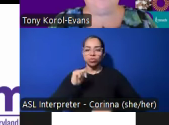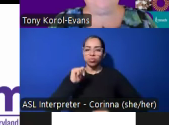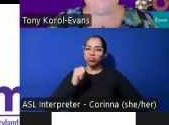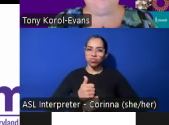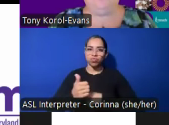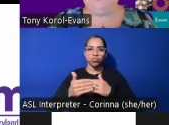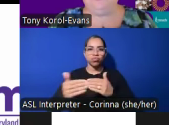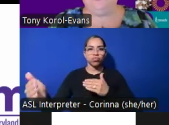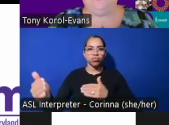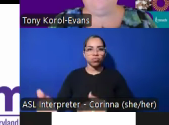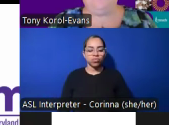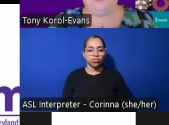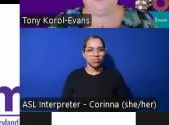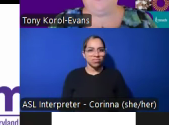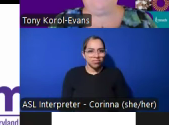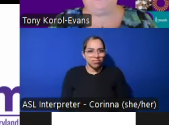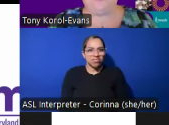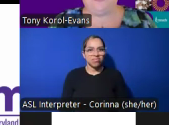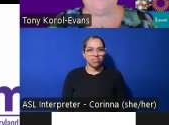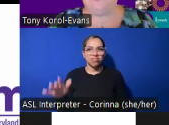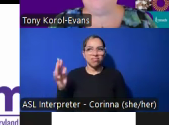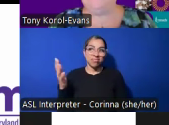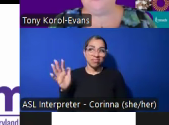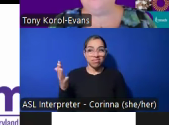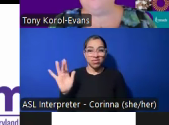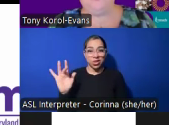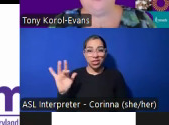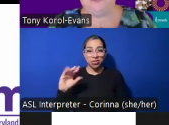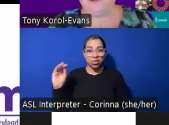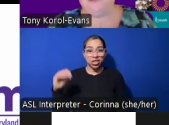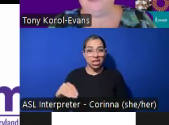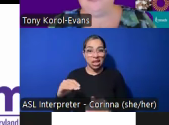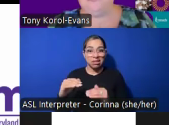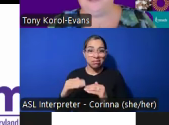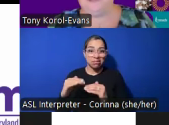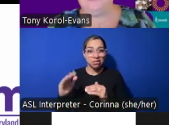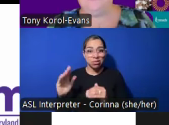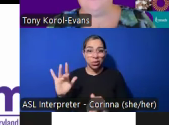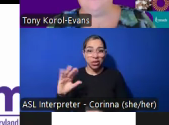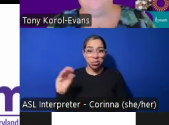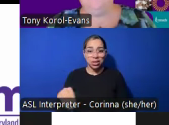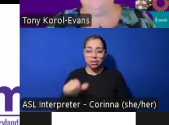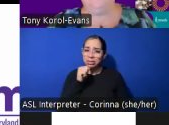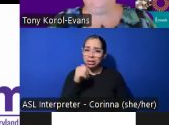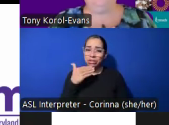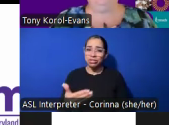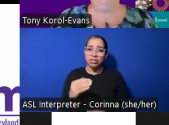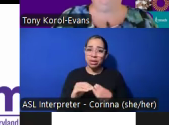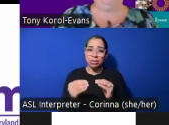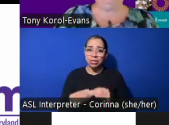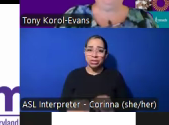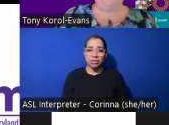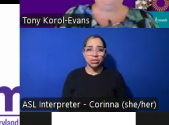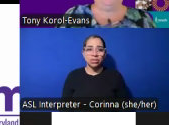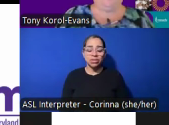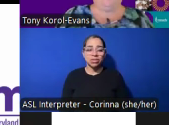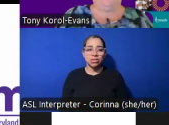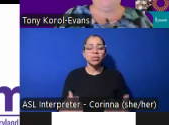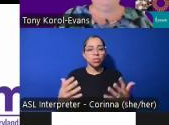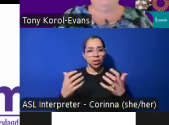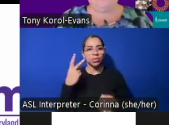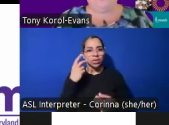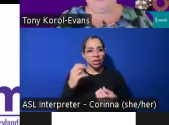So that's only a little over 25%. That is not a good number, right? We want to see that